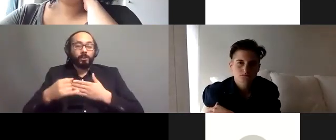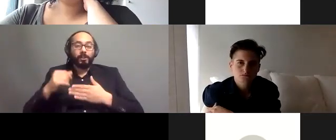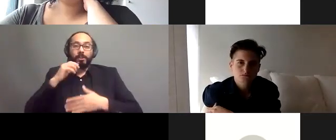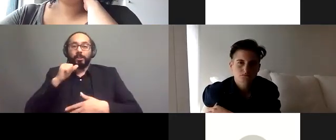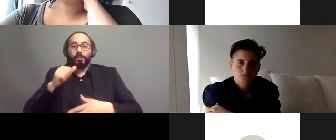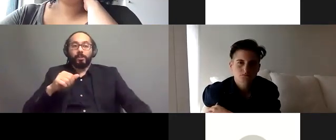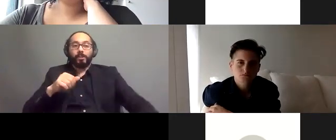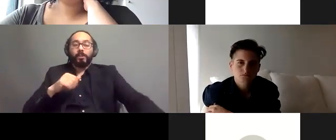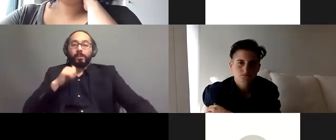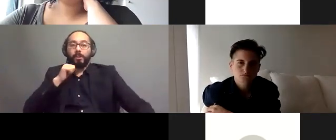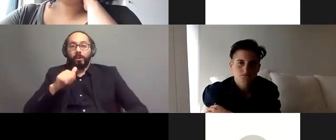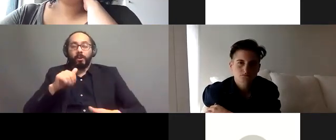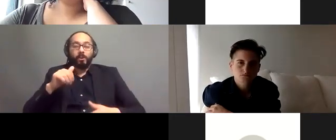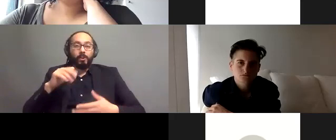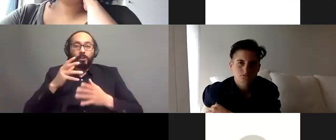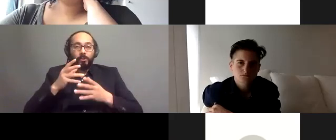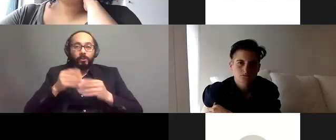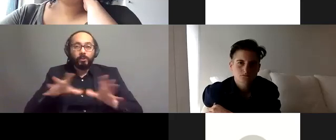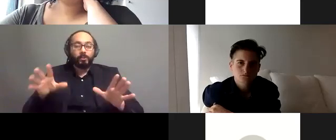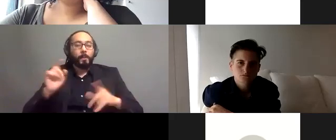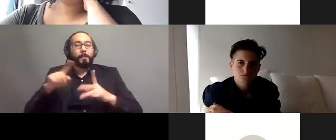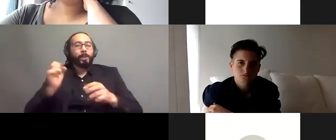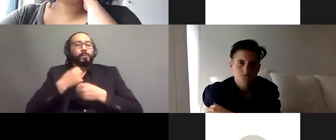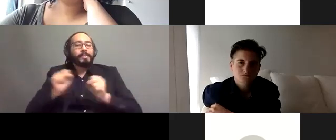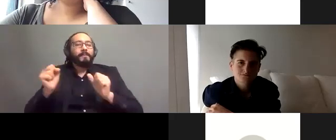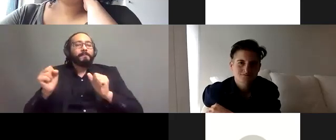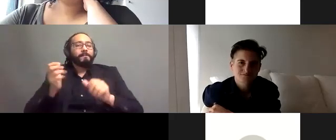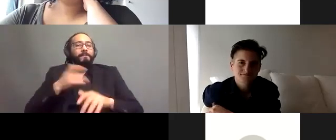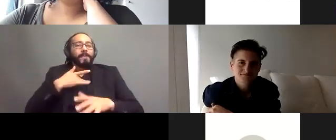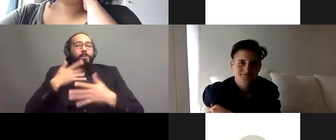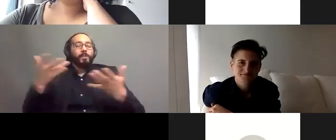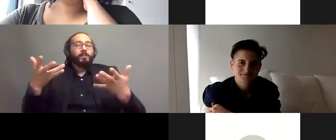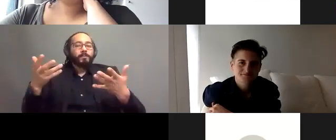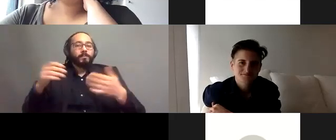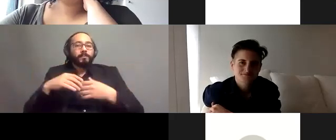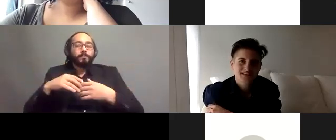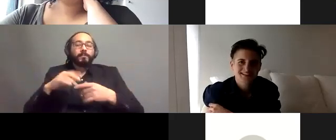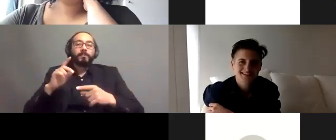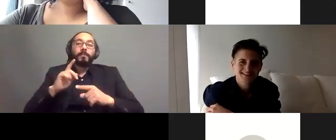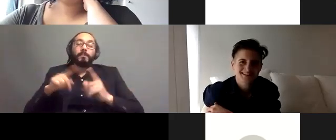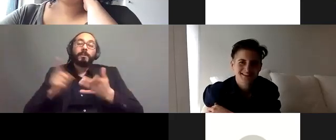honorary, like, whatever you're safest with. But that does also leave me on the stage by myself.